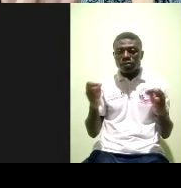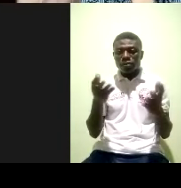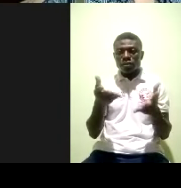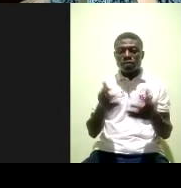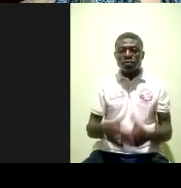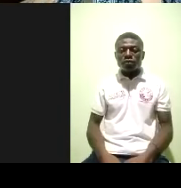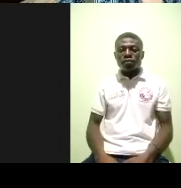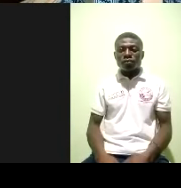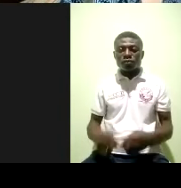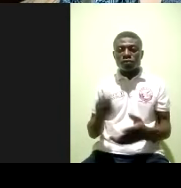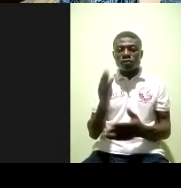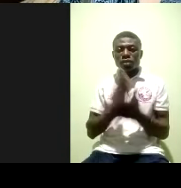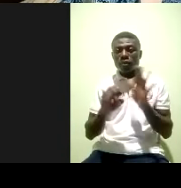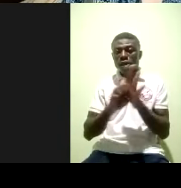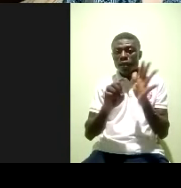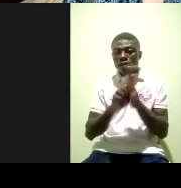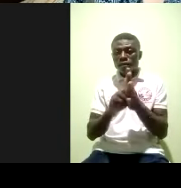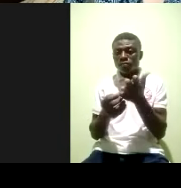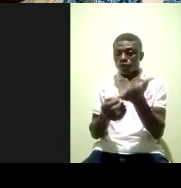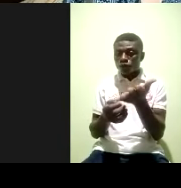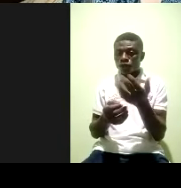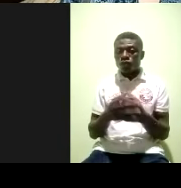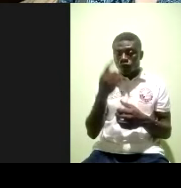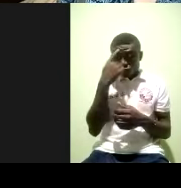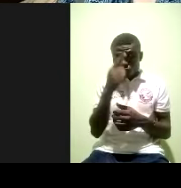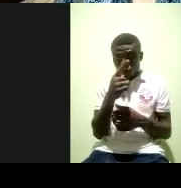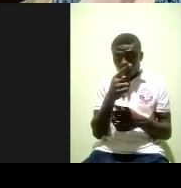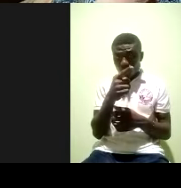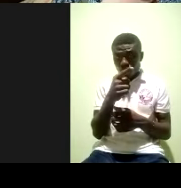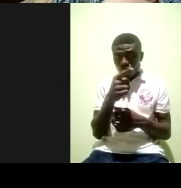So some of these samples for their